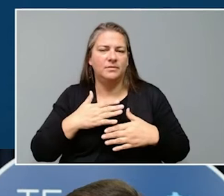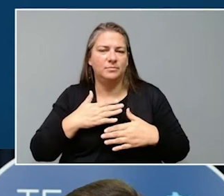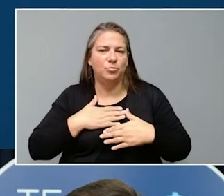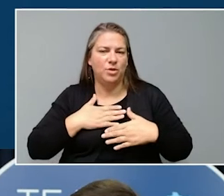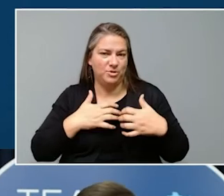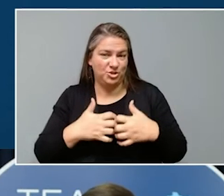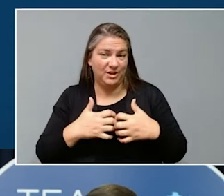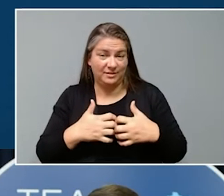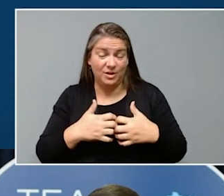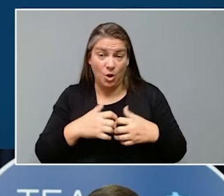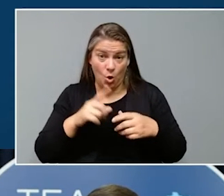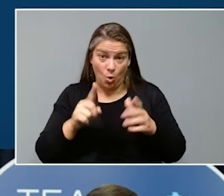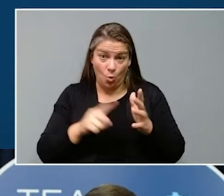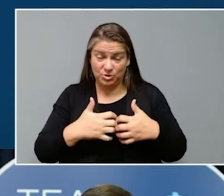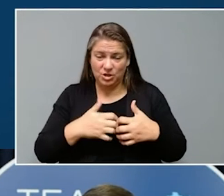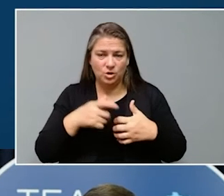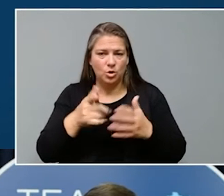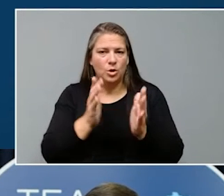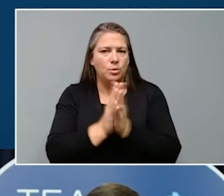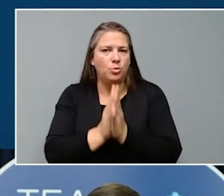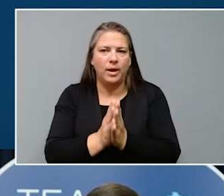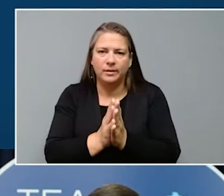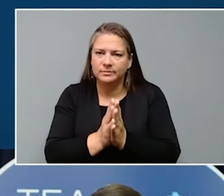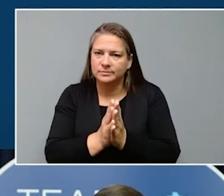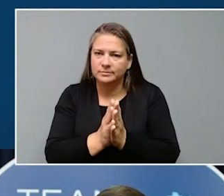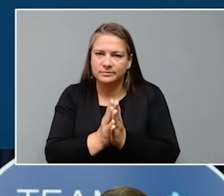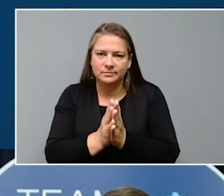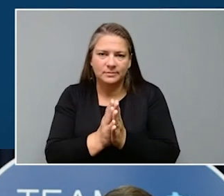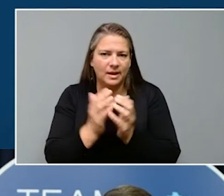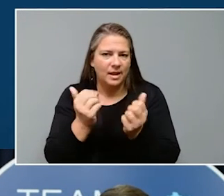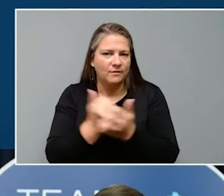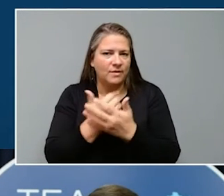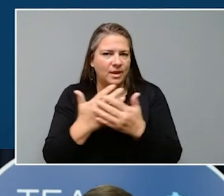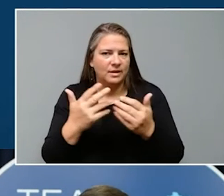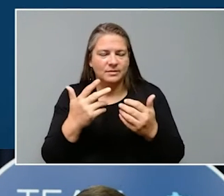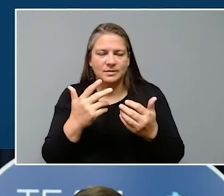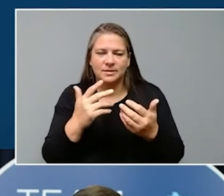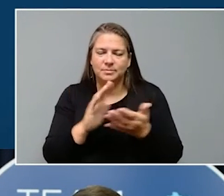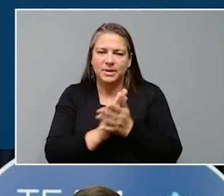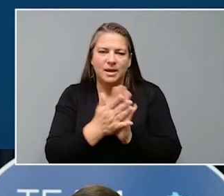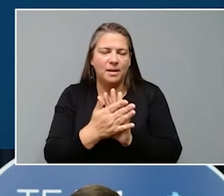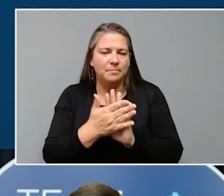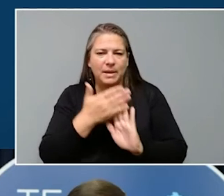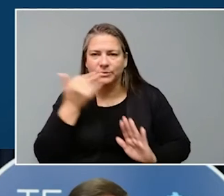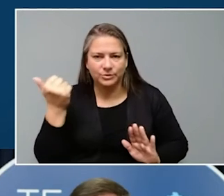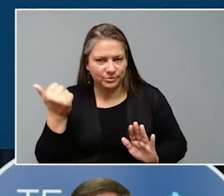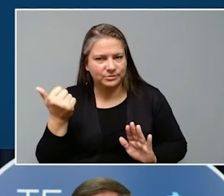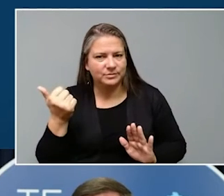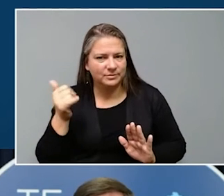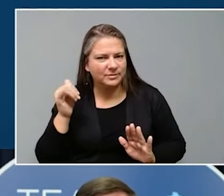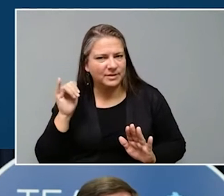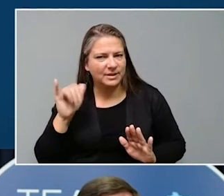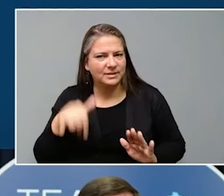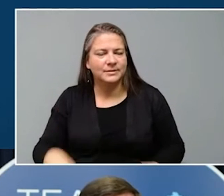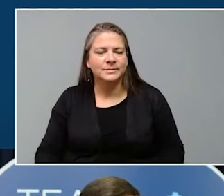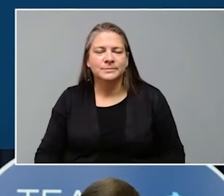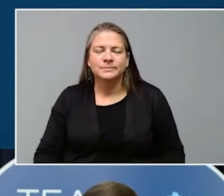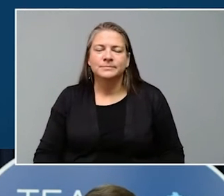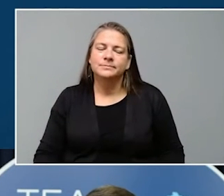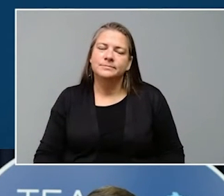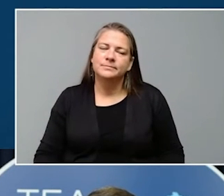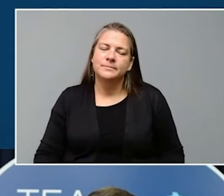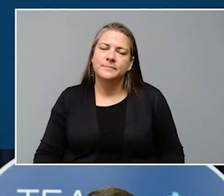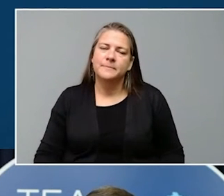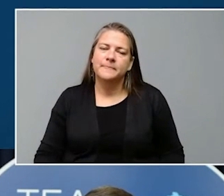shortages of staff as well. Our information today says we've set a new record for hospitals